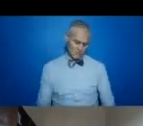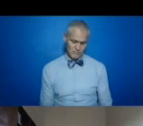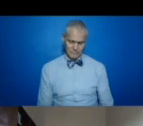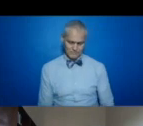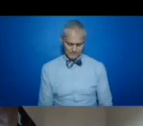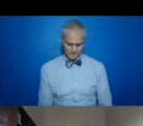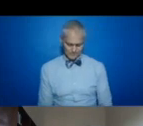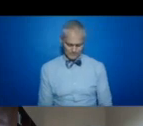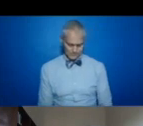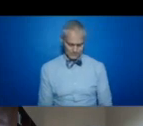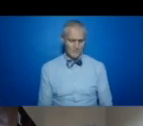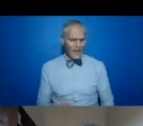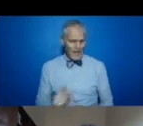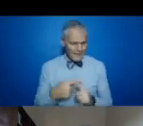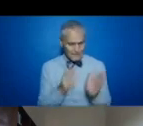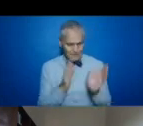And then you plan